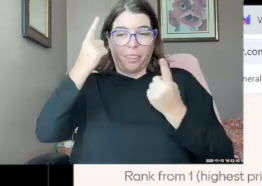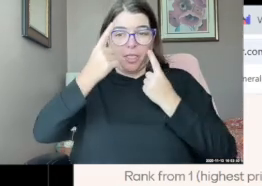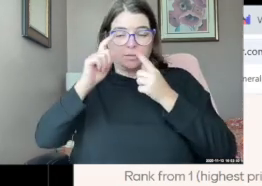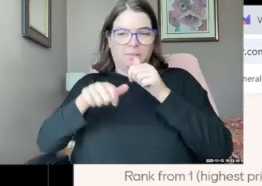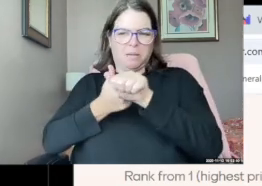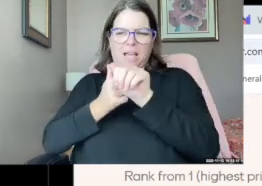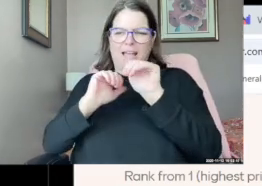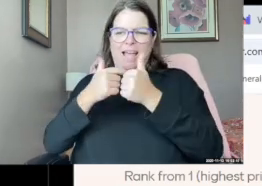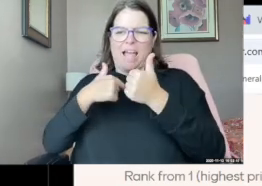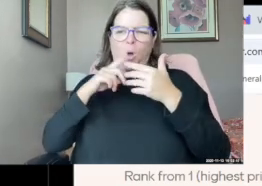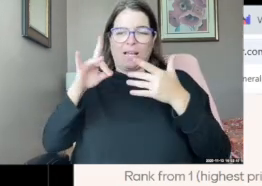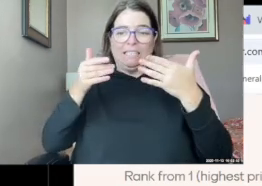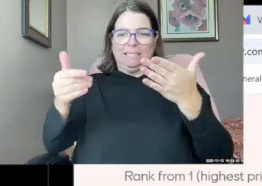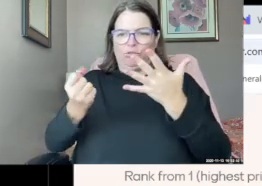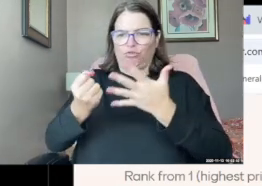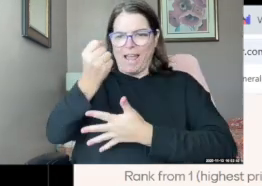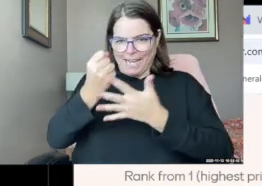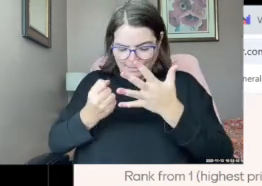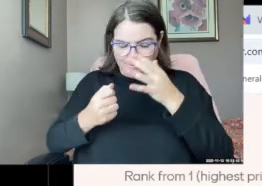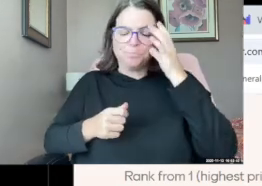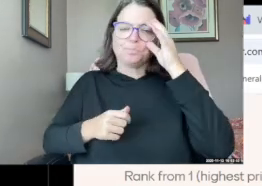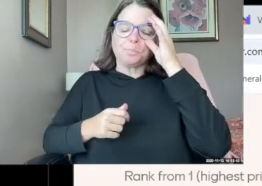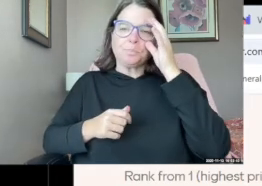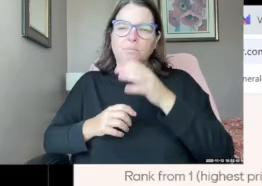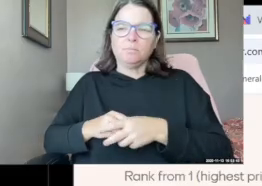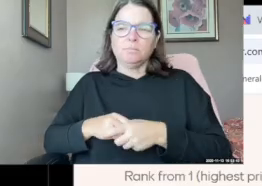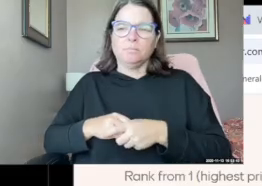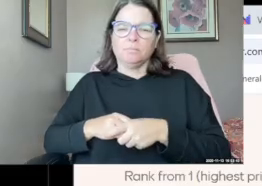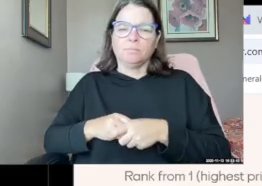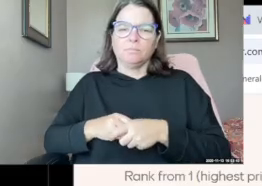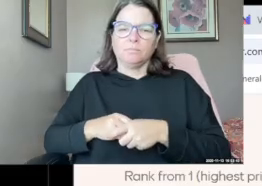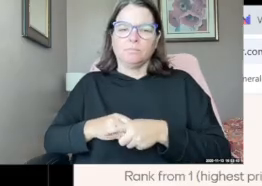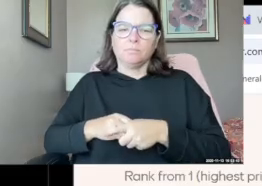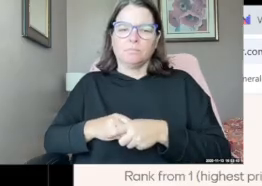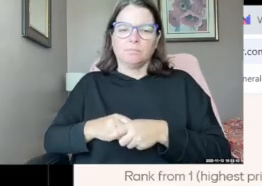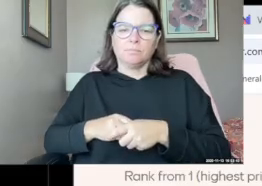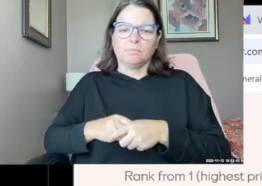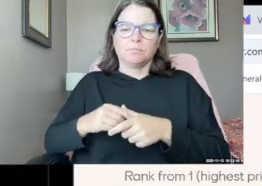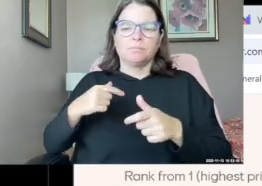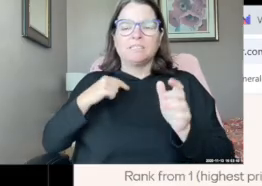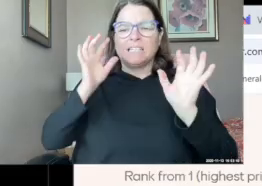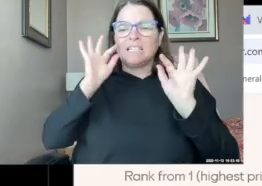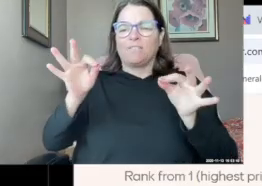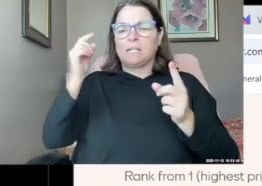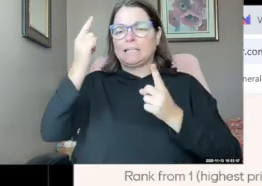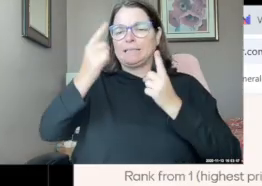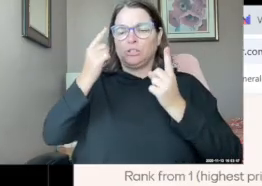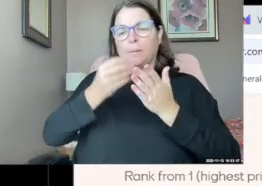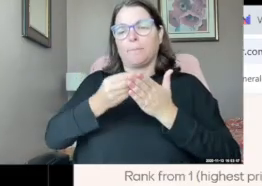But to explain some of my thoughts behind how I ranked this,